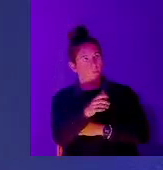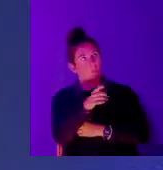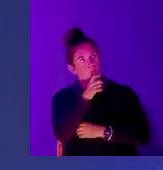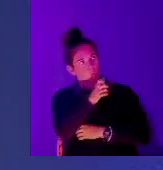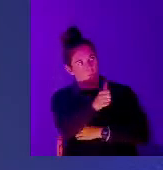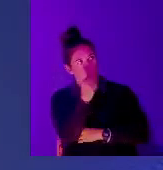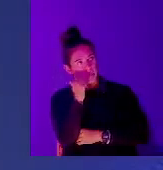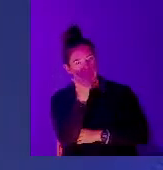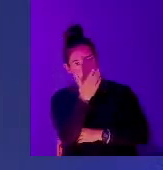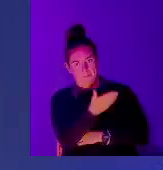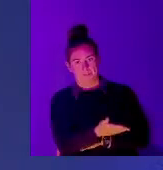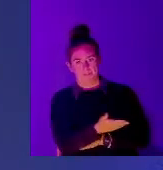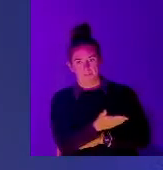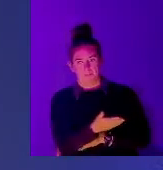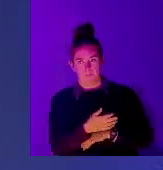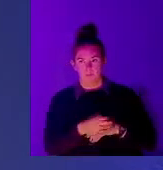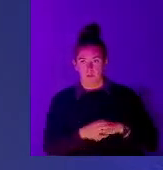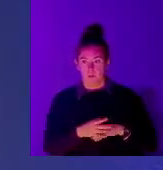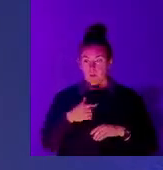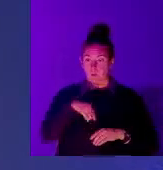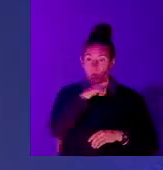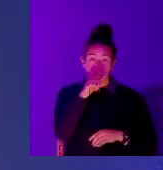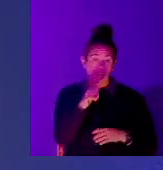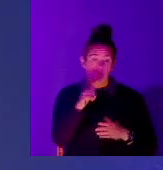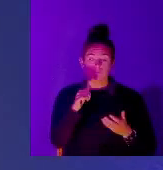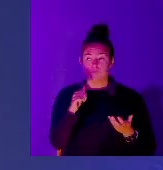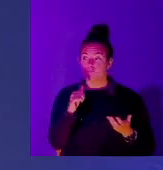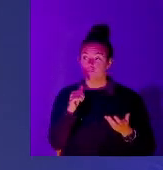We're not entitled to his goodness and